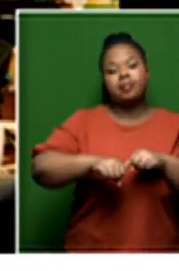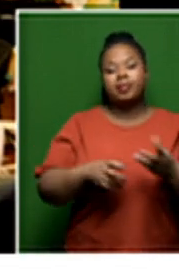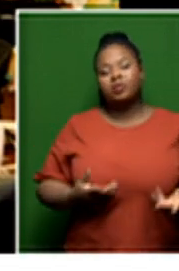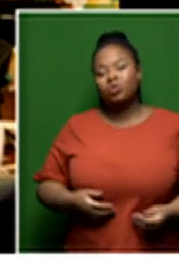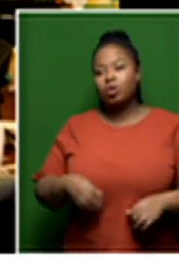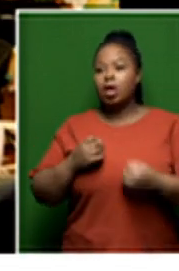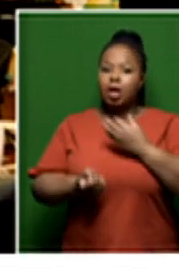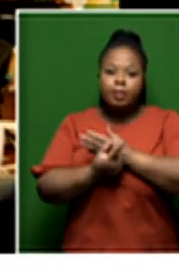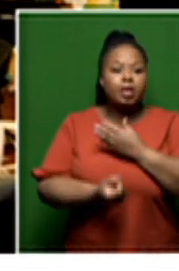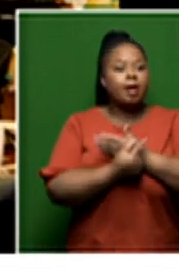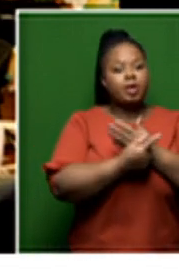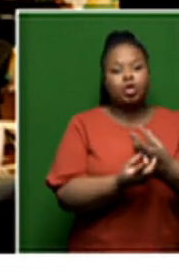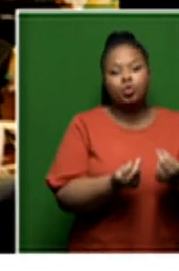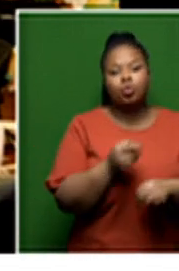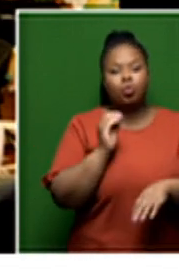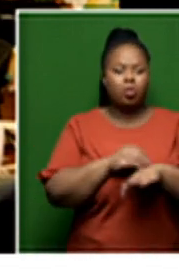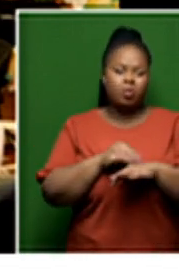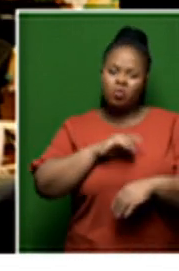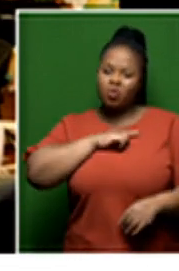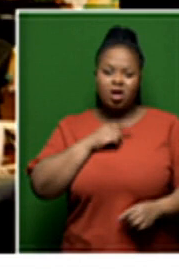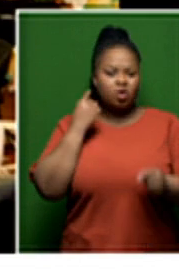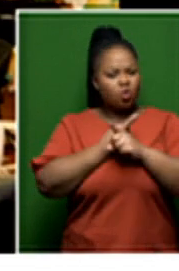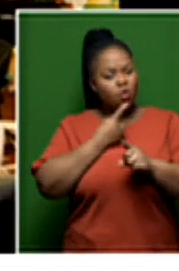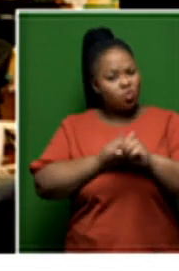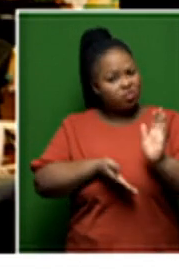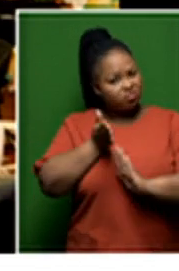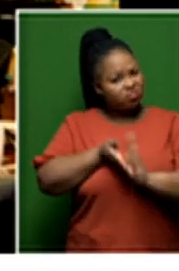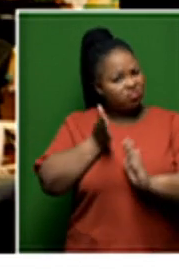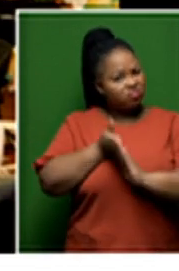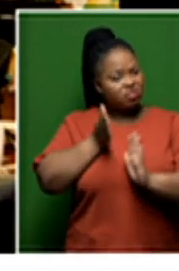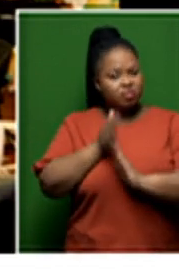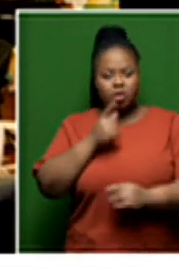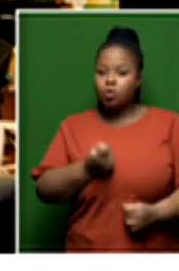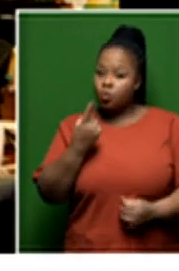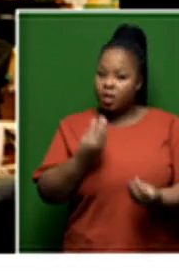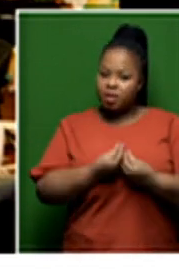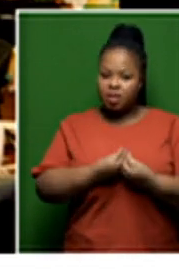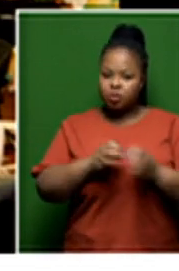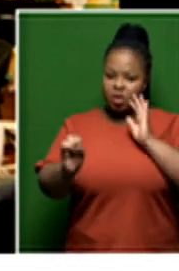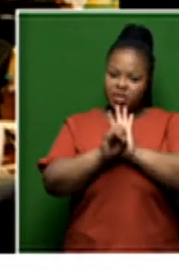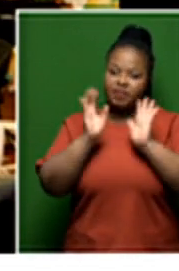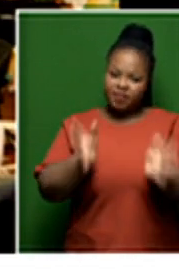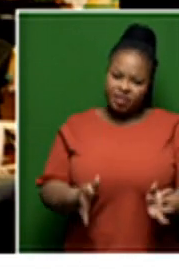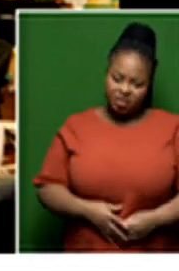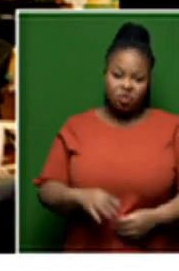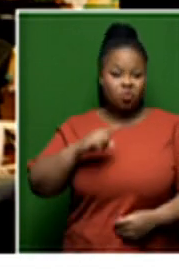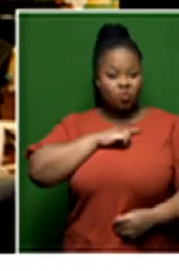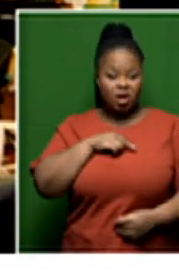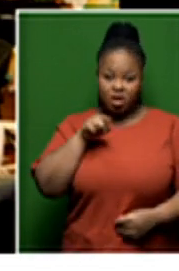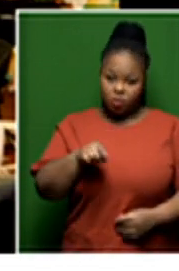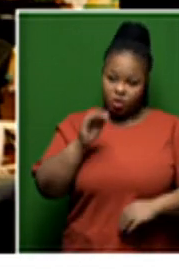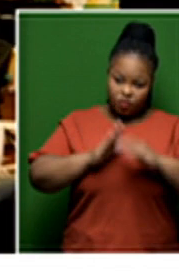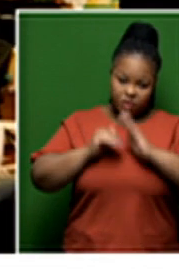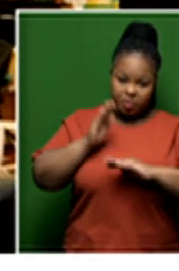So that is what has been the case here, that it's always been a moving target. And one of the things, in fact, that we've identified in the sector is that where you are